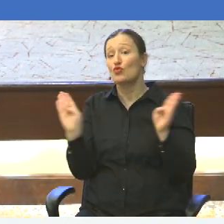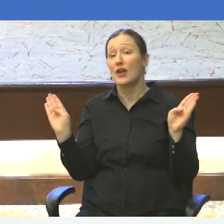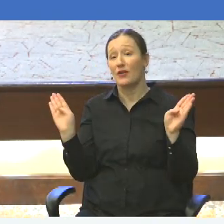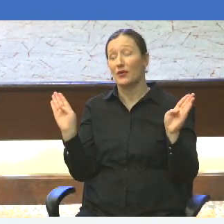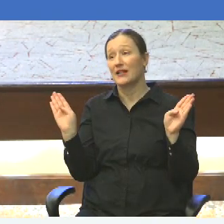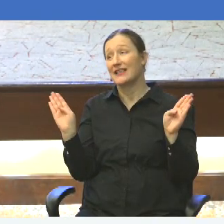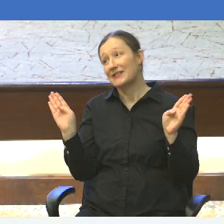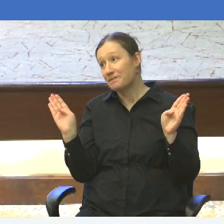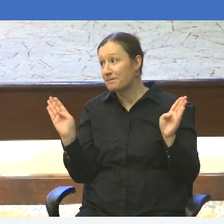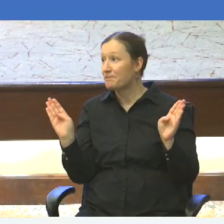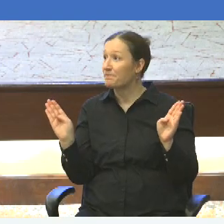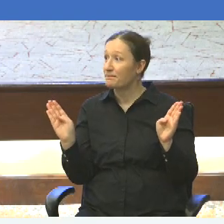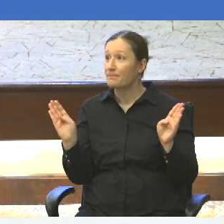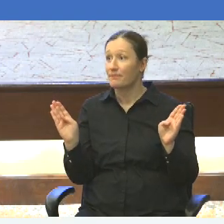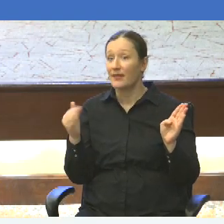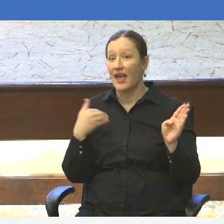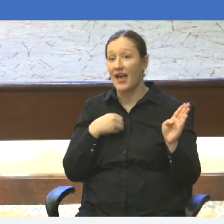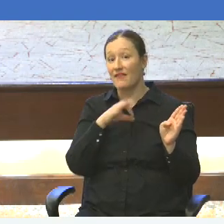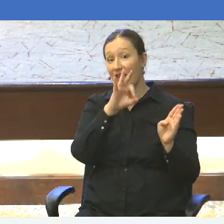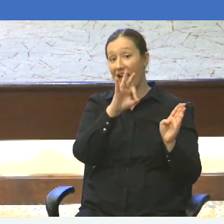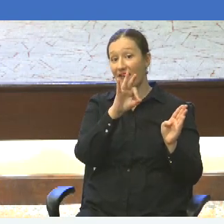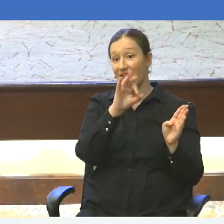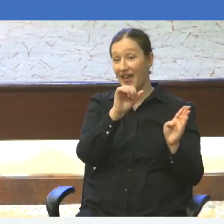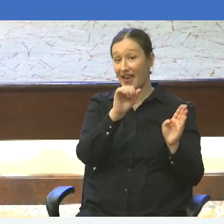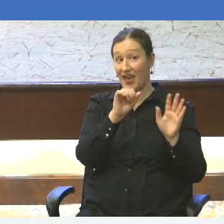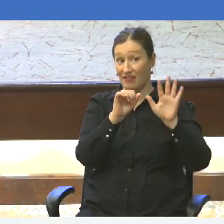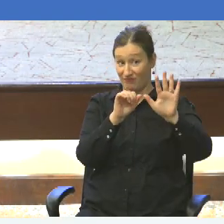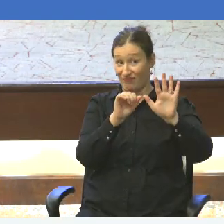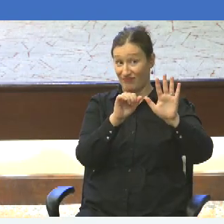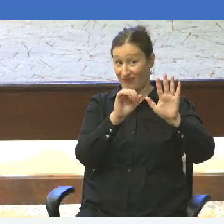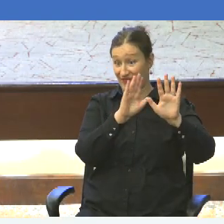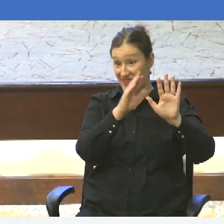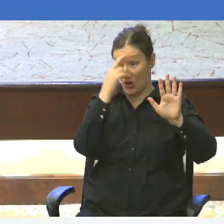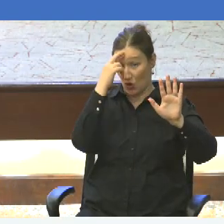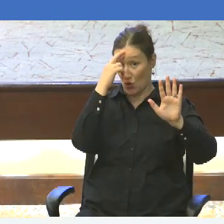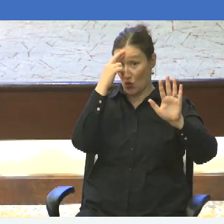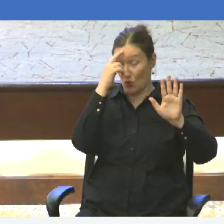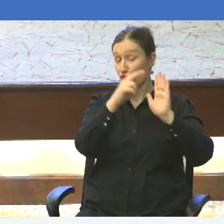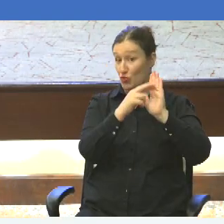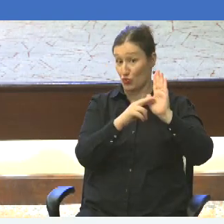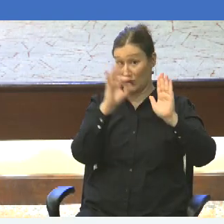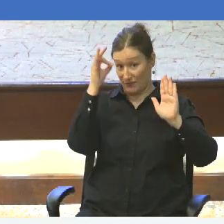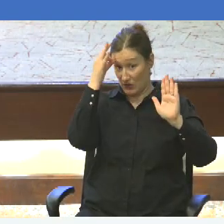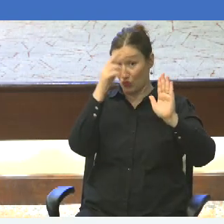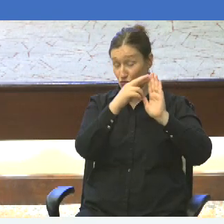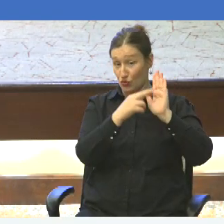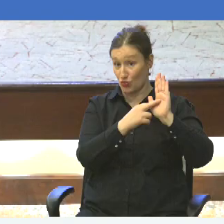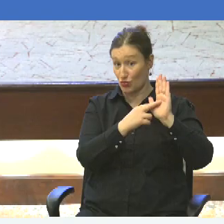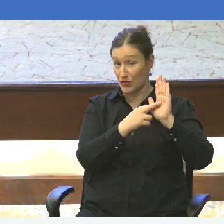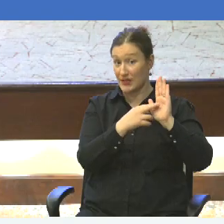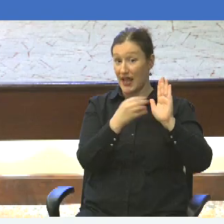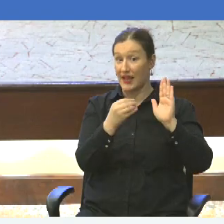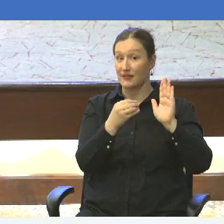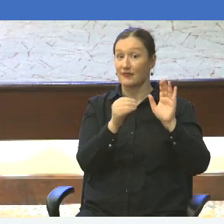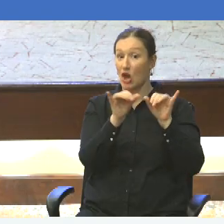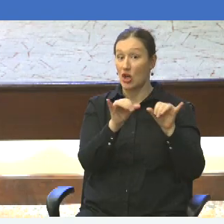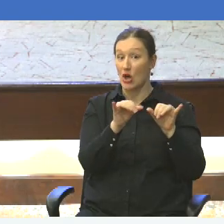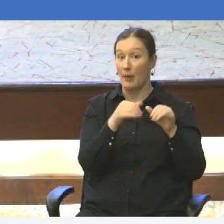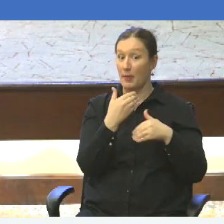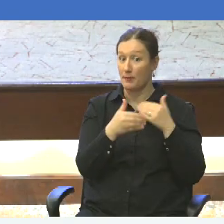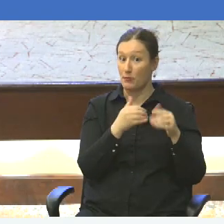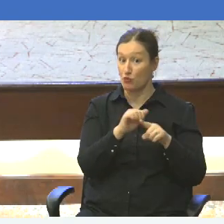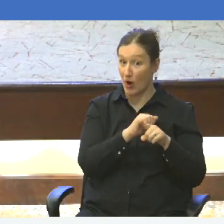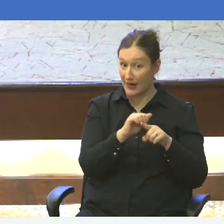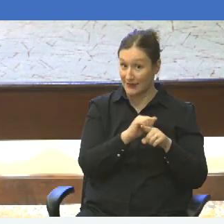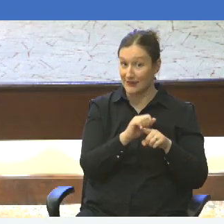speaking, there are FAA rules about how airports should be operating. There are common practices that public